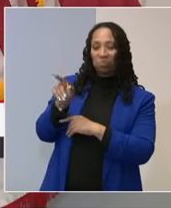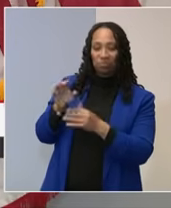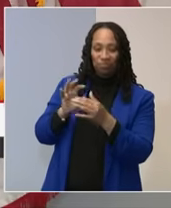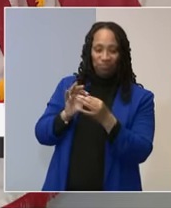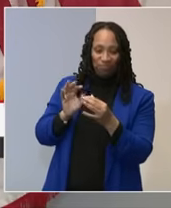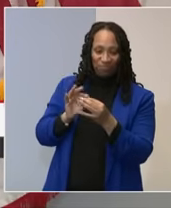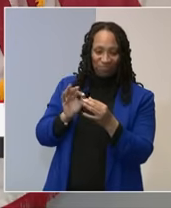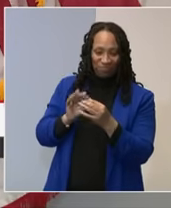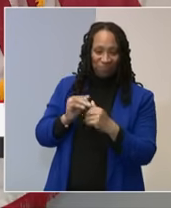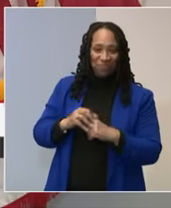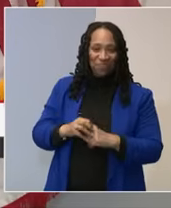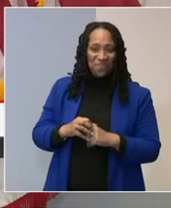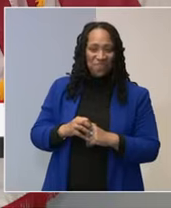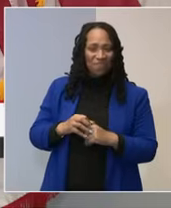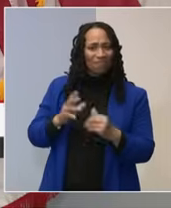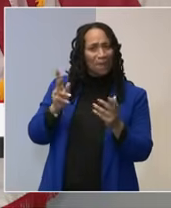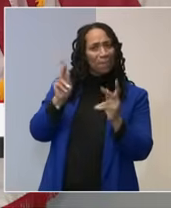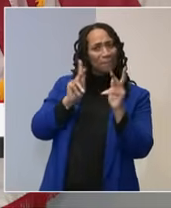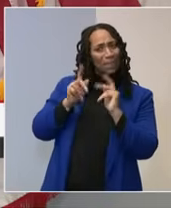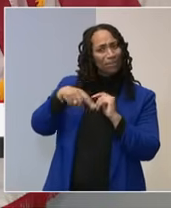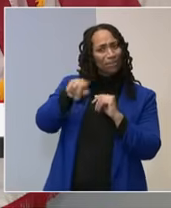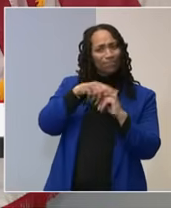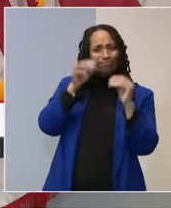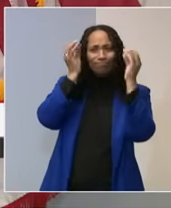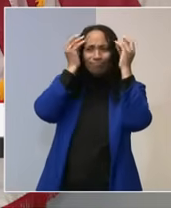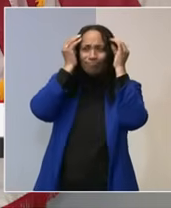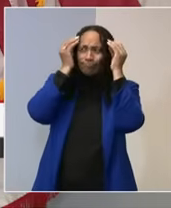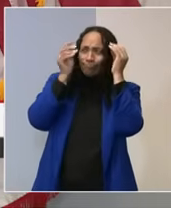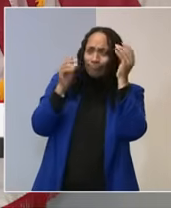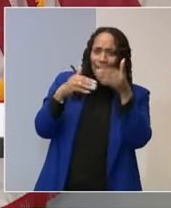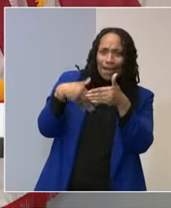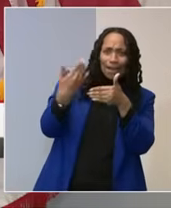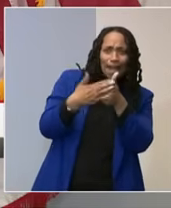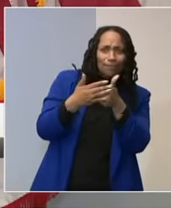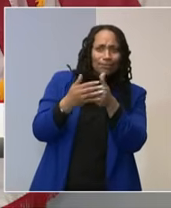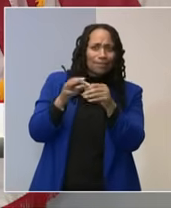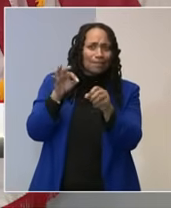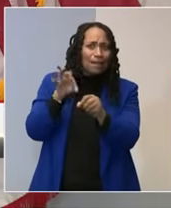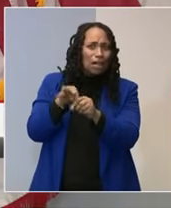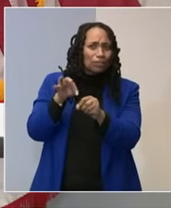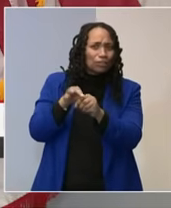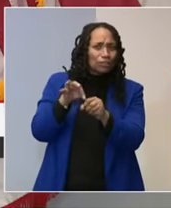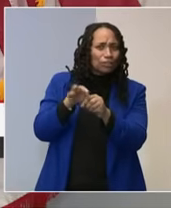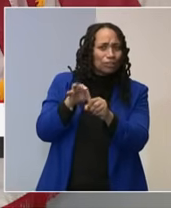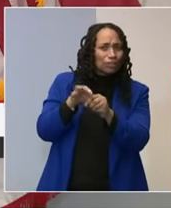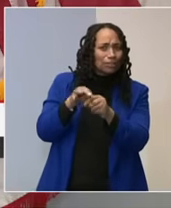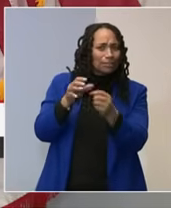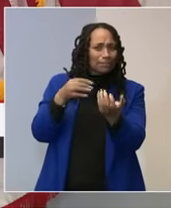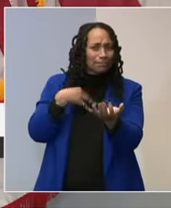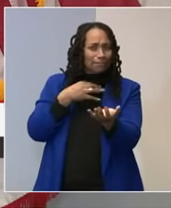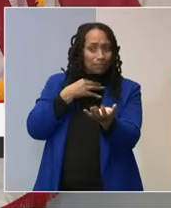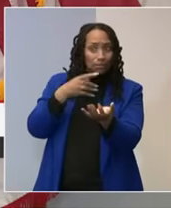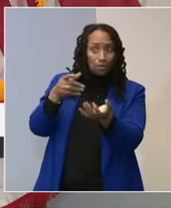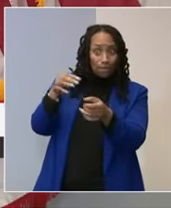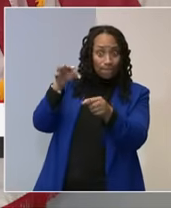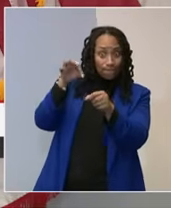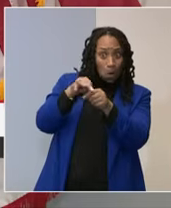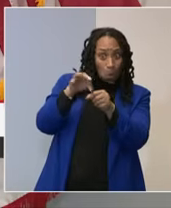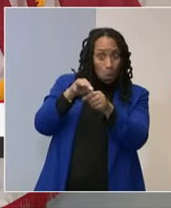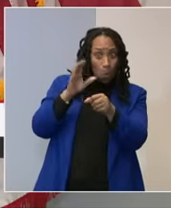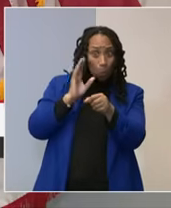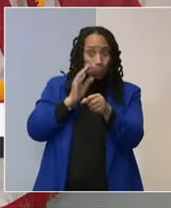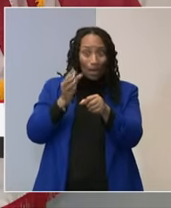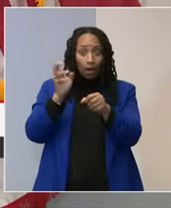whether ranked choice voting will be in effect. I know Councilmember Felder has introduced a bill that would order a needs assessment, maybe delay this out